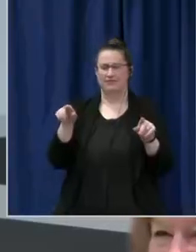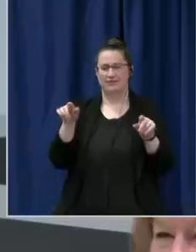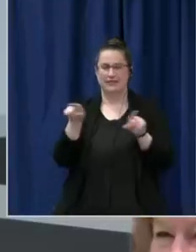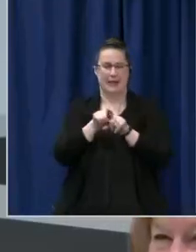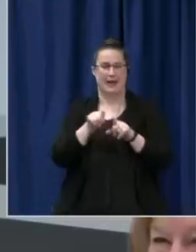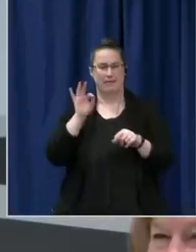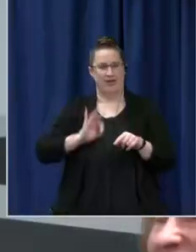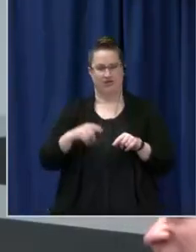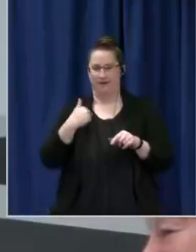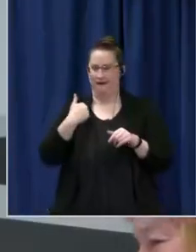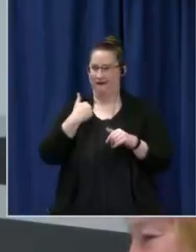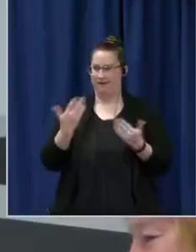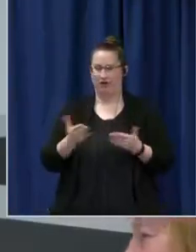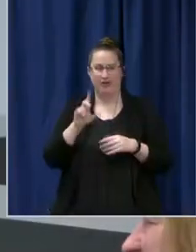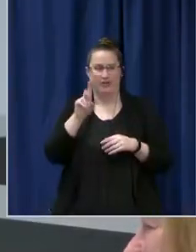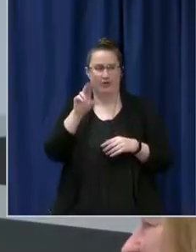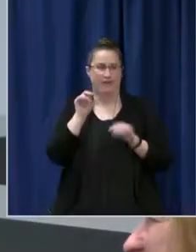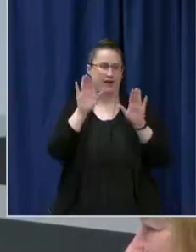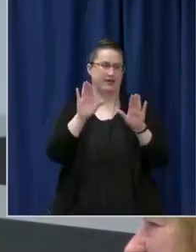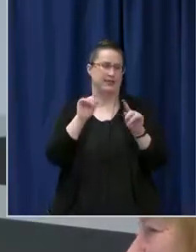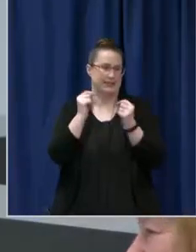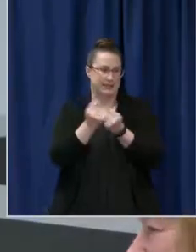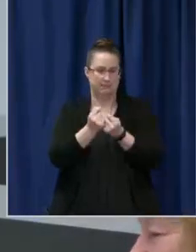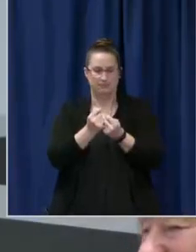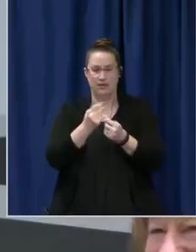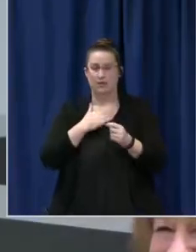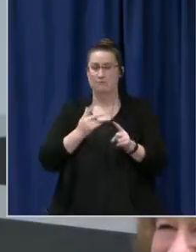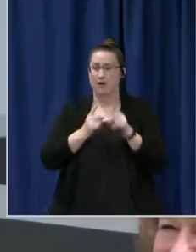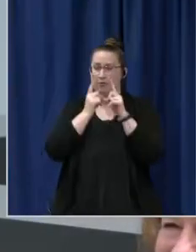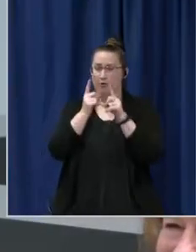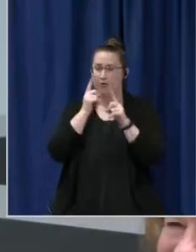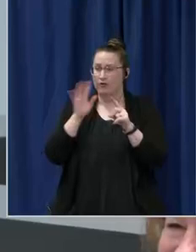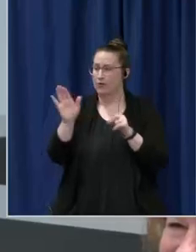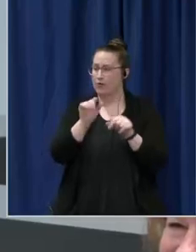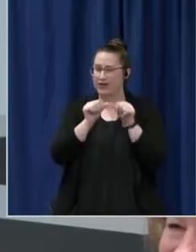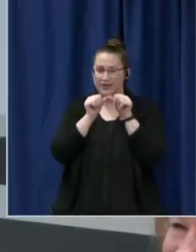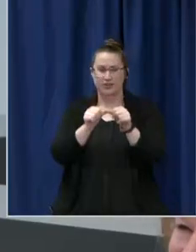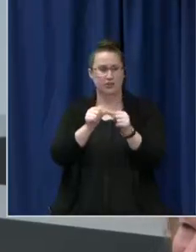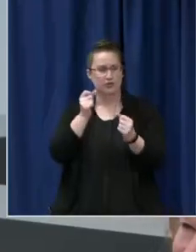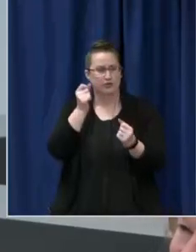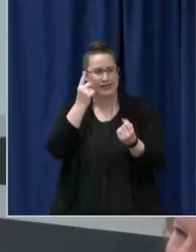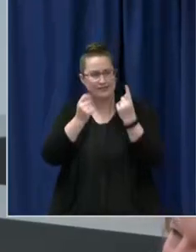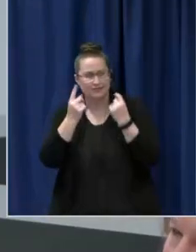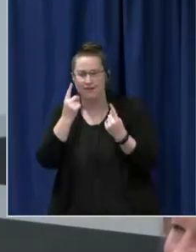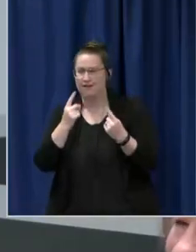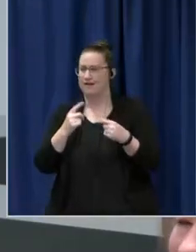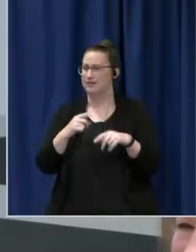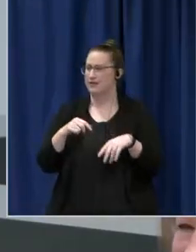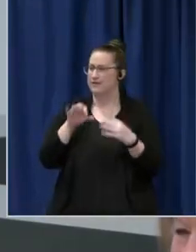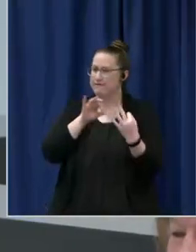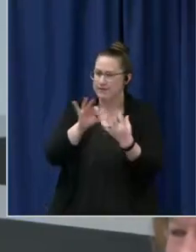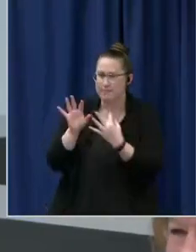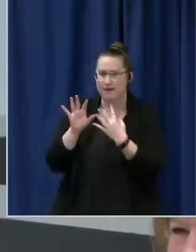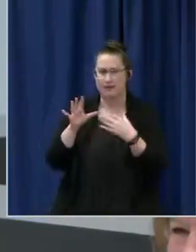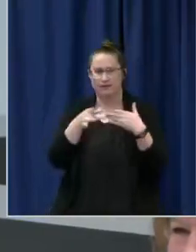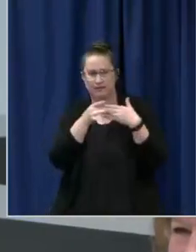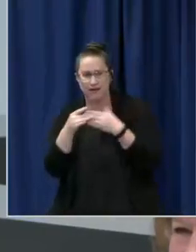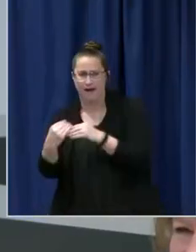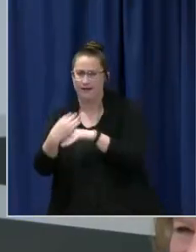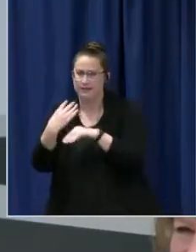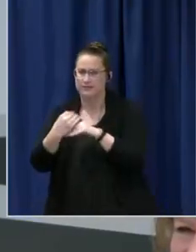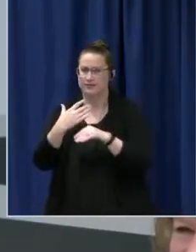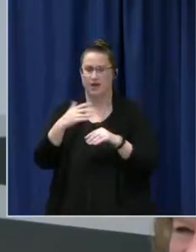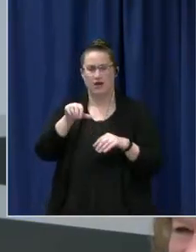DRO. And my hope for your continued insights and guidance and feedbacks from all of you and the other stakeholders